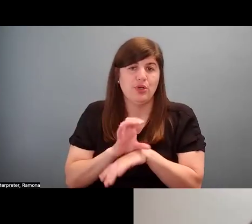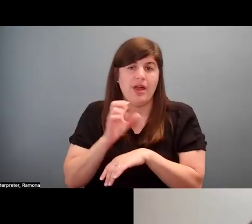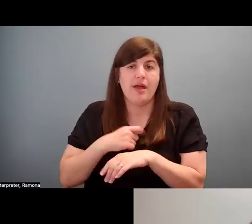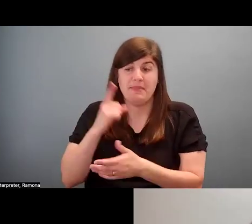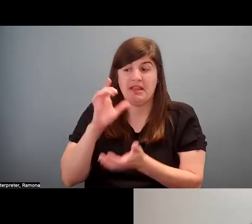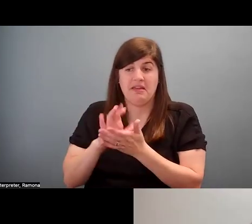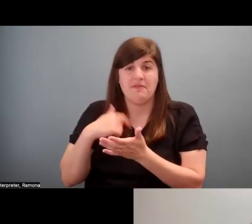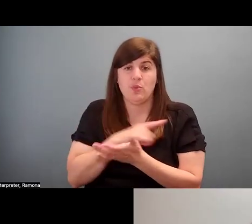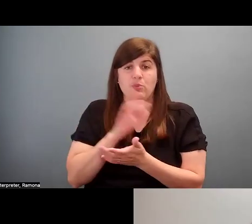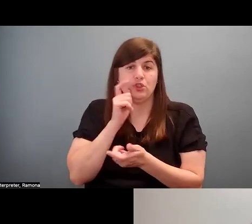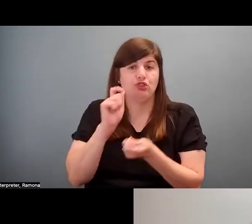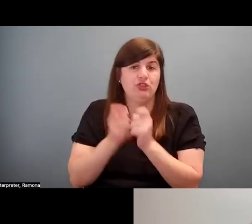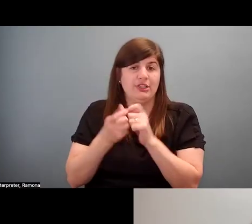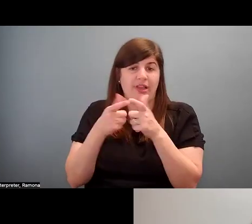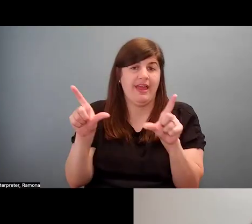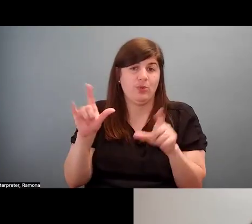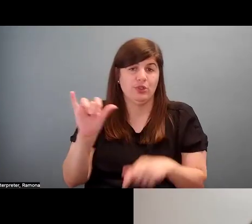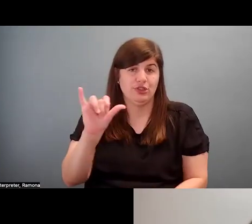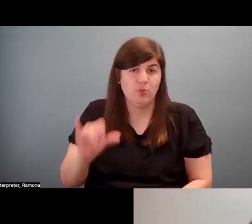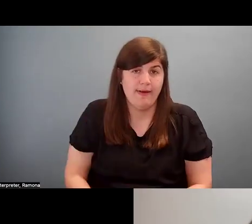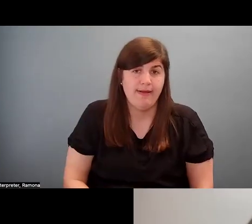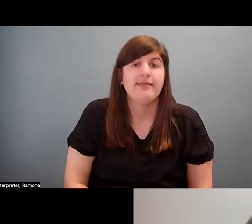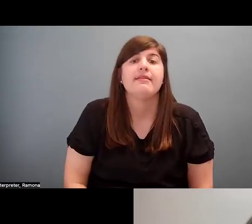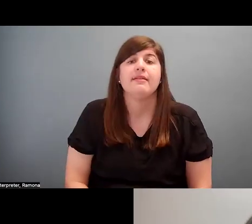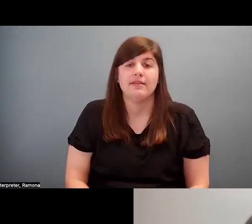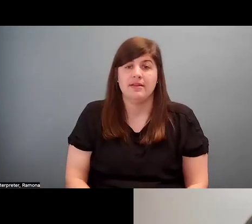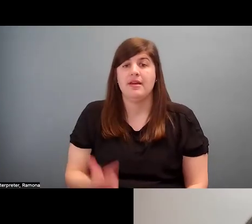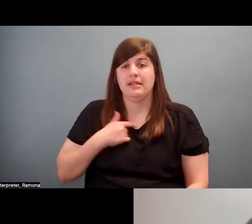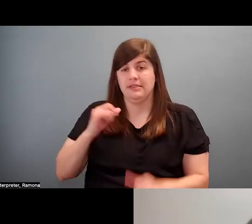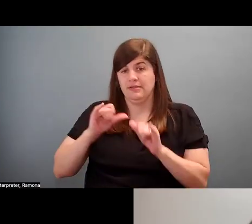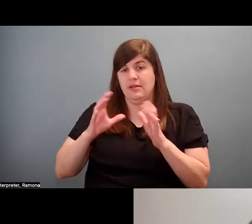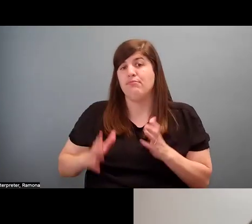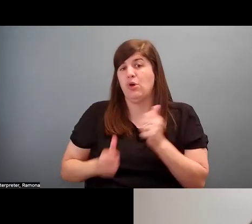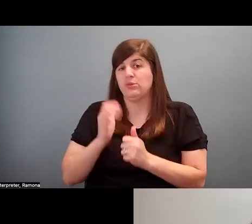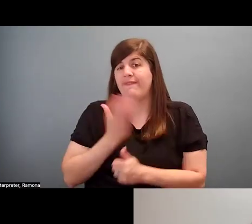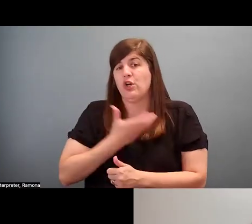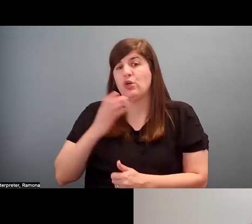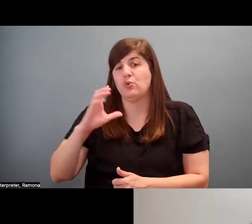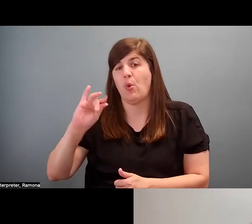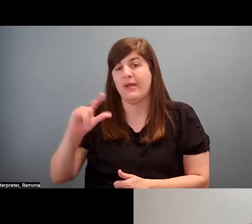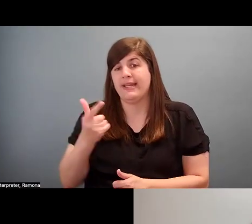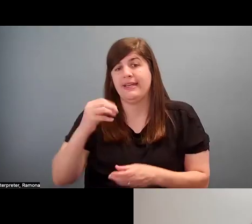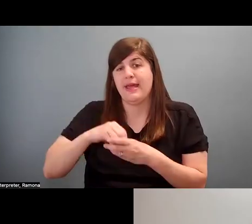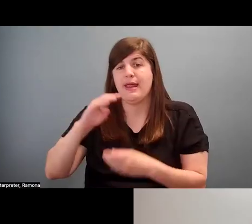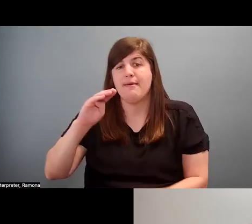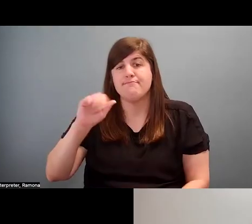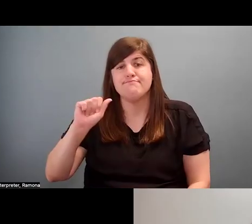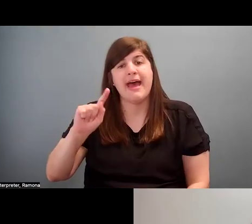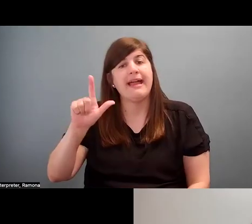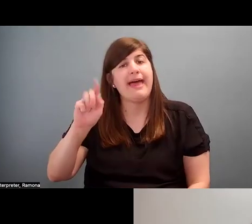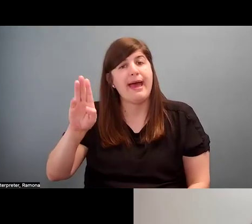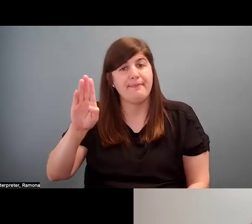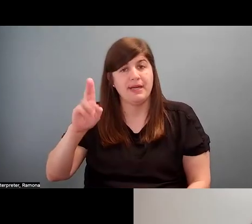we're going to change the language as well. Uh, Us as engineers, we do most of our coding in MATLAB, which is